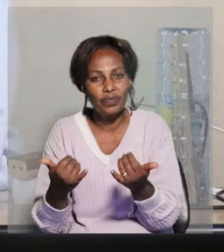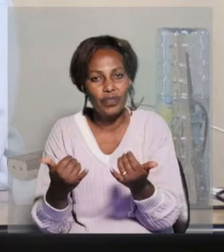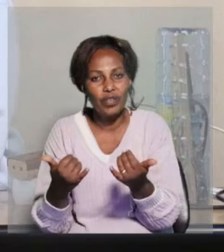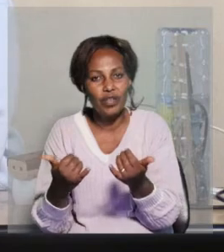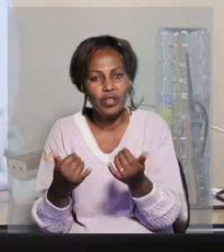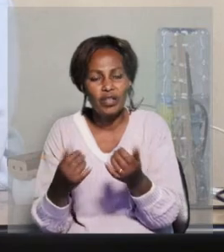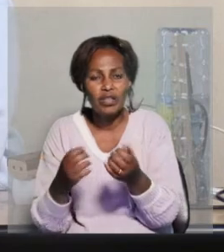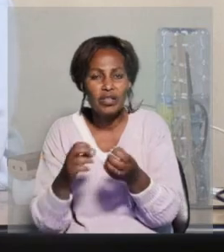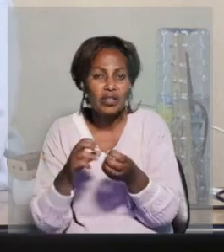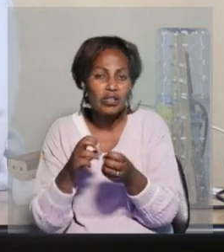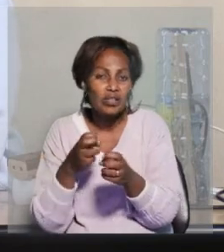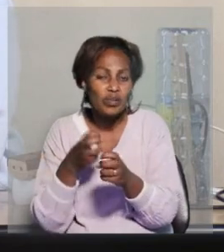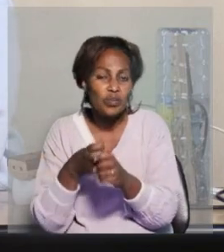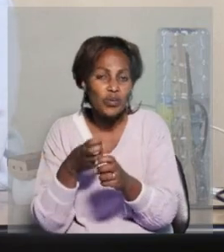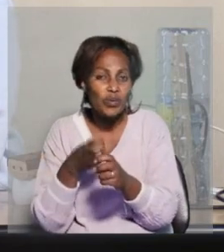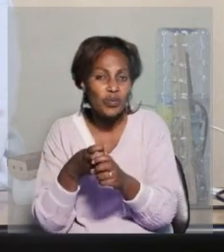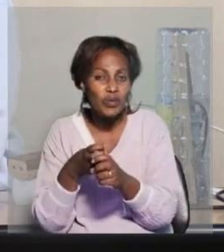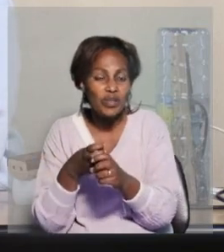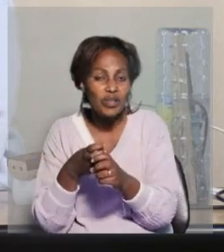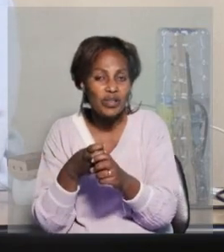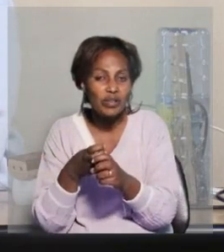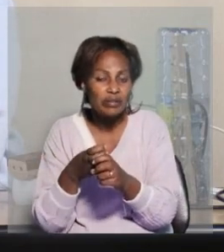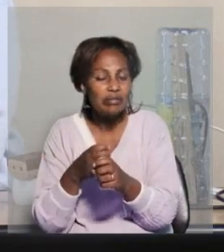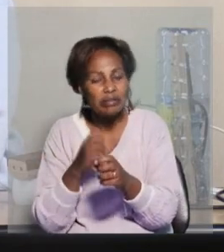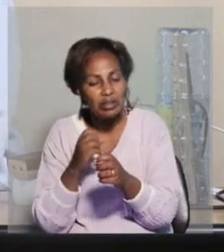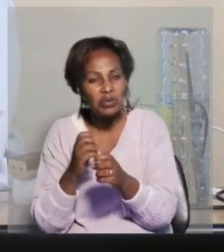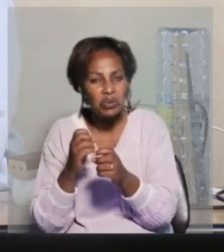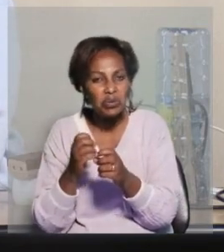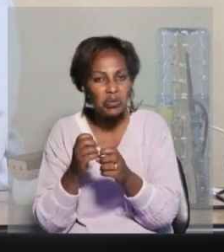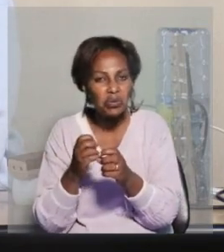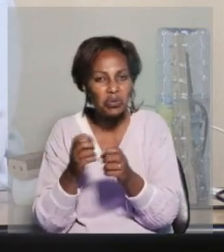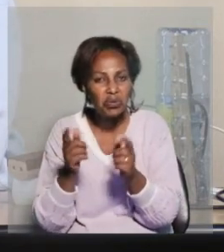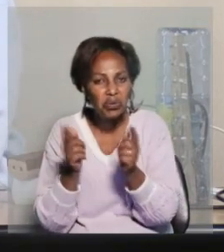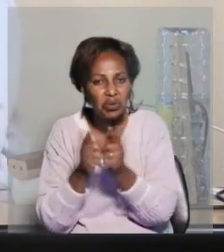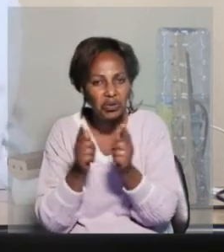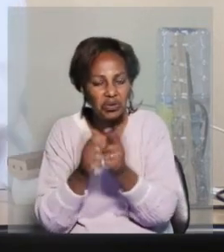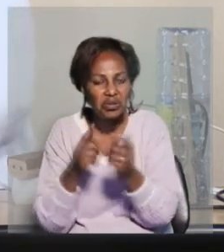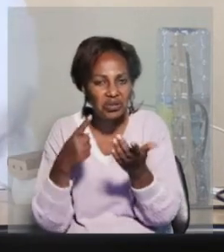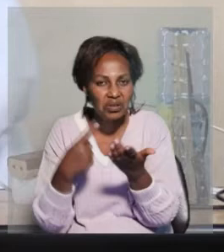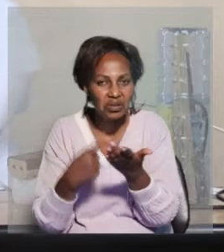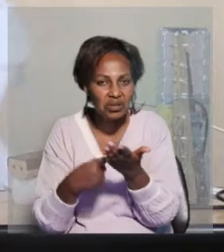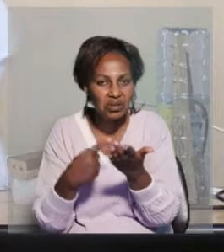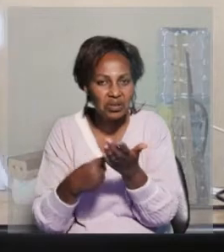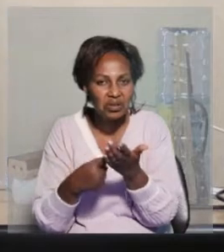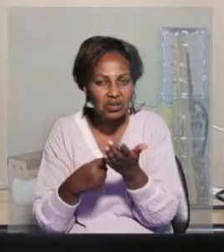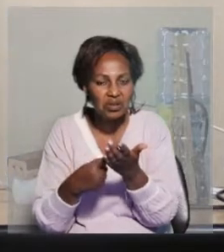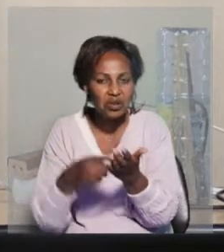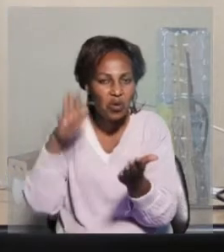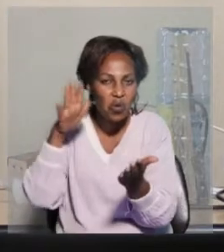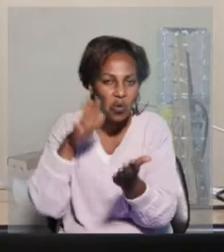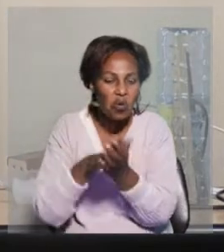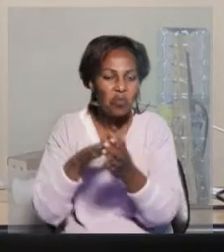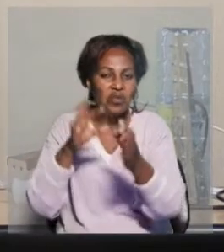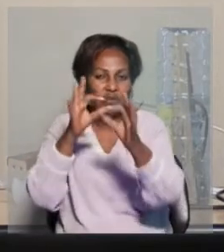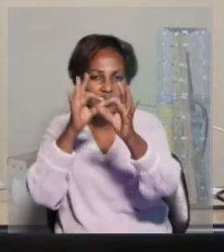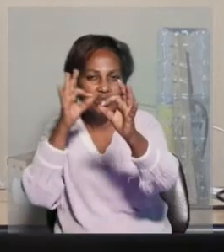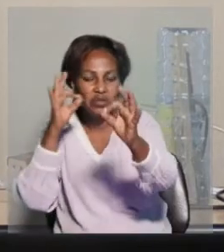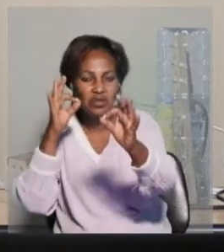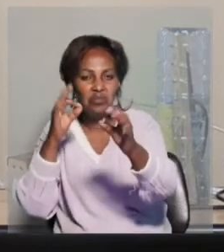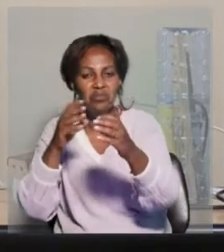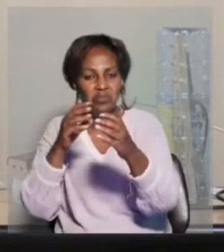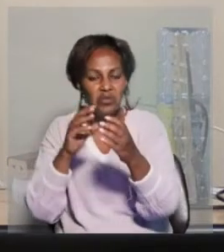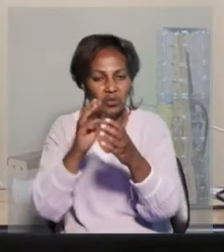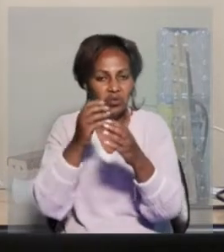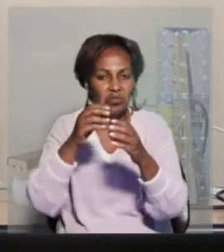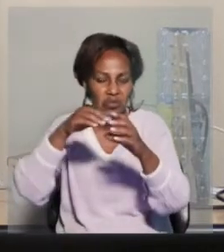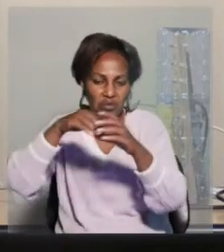the problem, the issue related to compact fluorescent lamp is over. I will remove it from